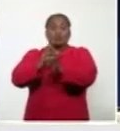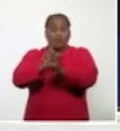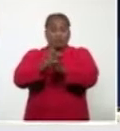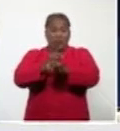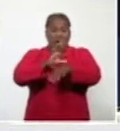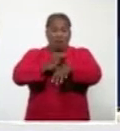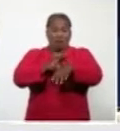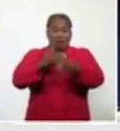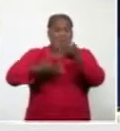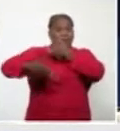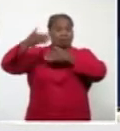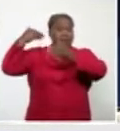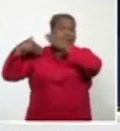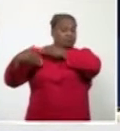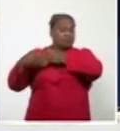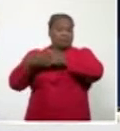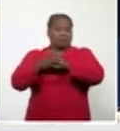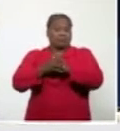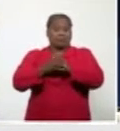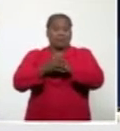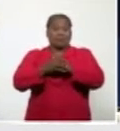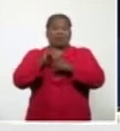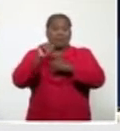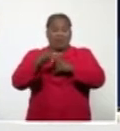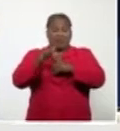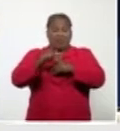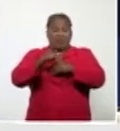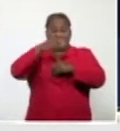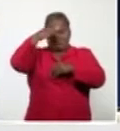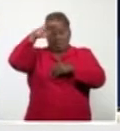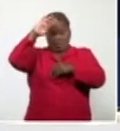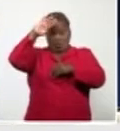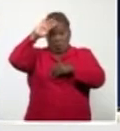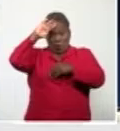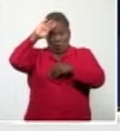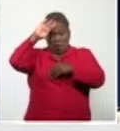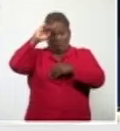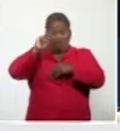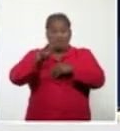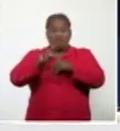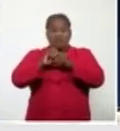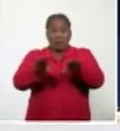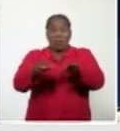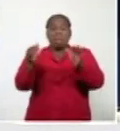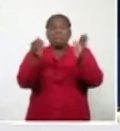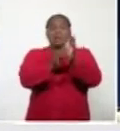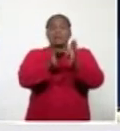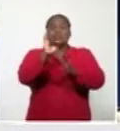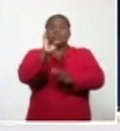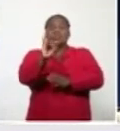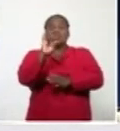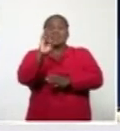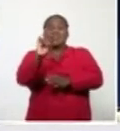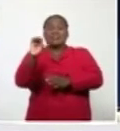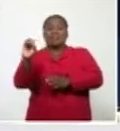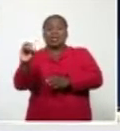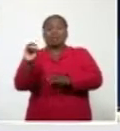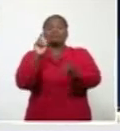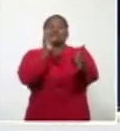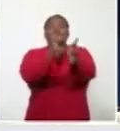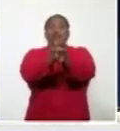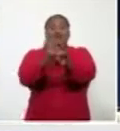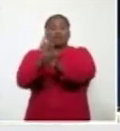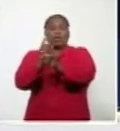The 13 new cases confirmed yesterday, they are all Cuban. 9 are contacts of